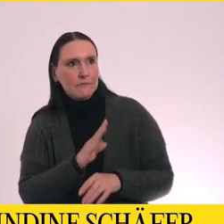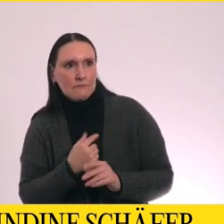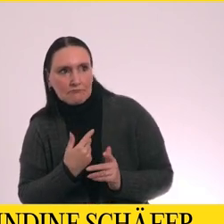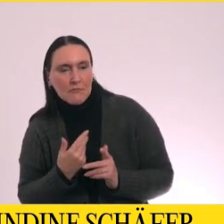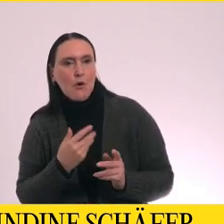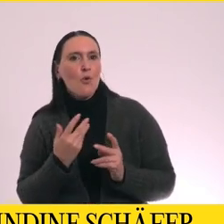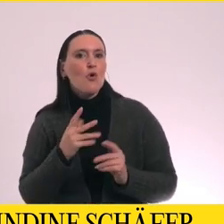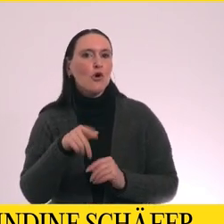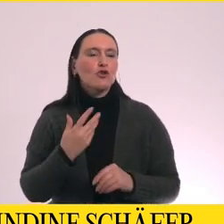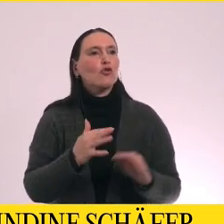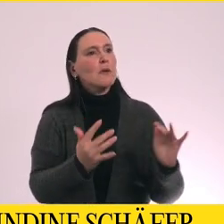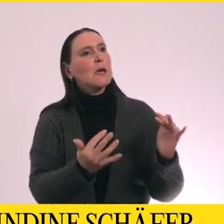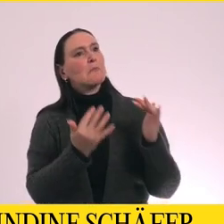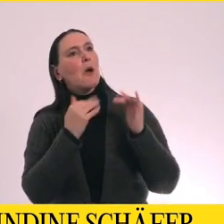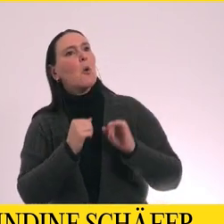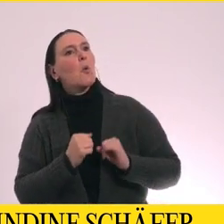value.